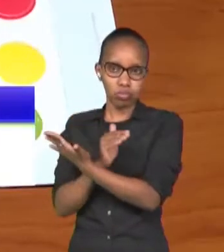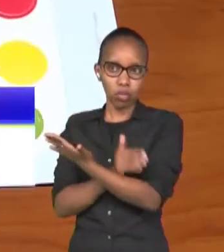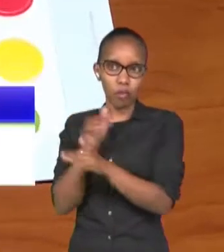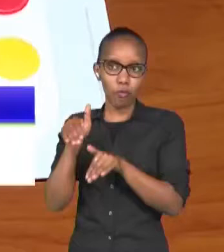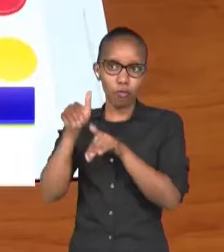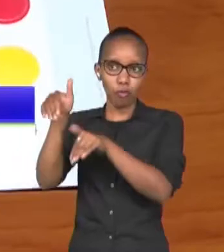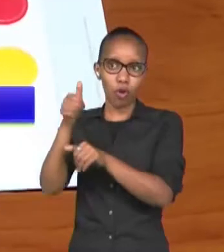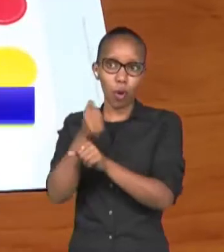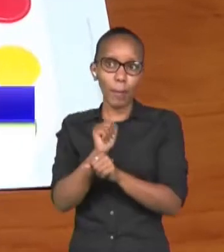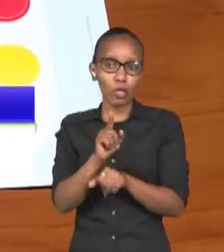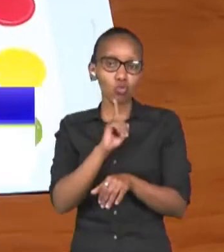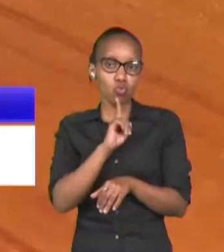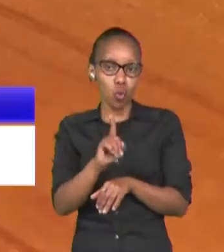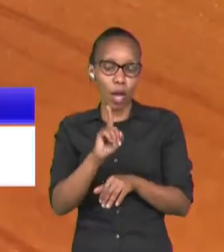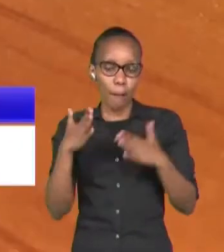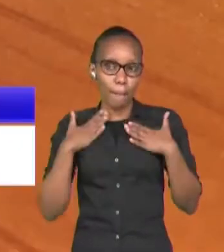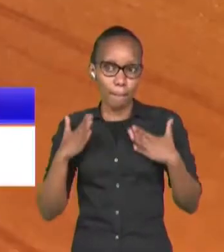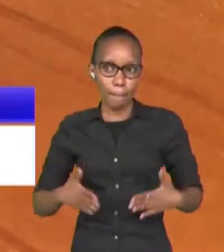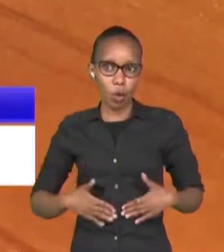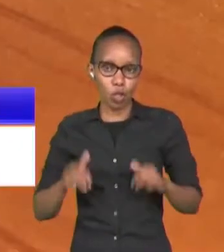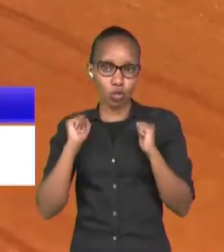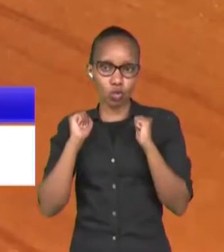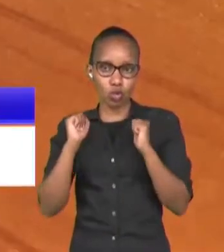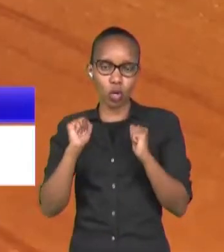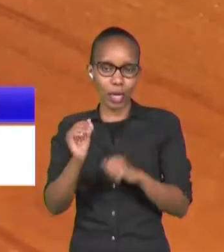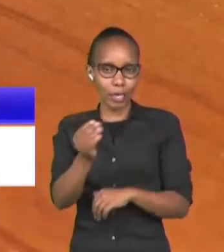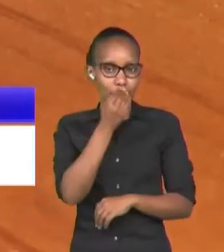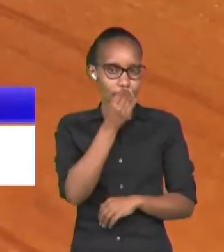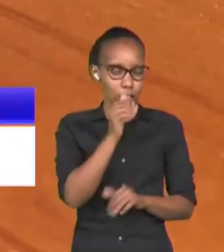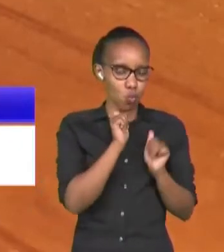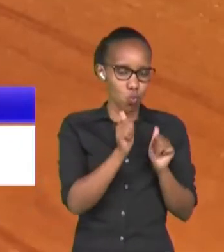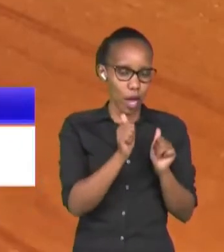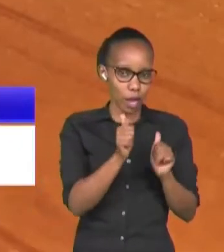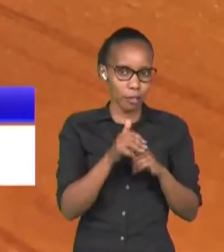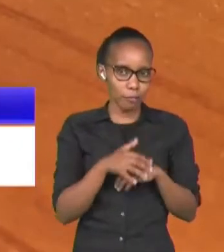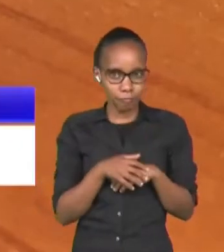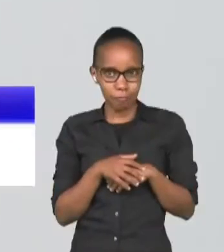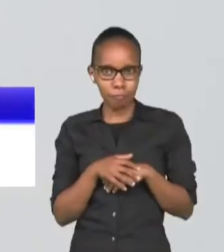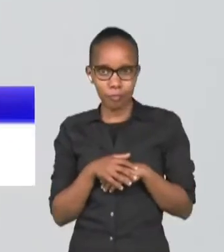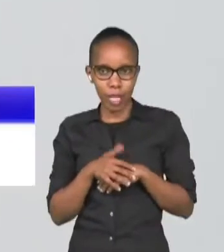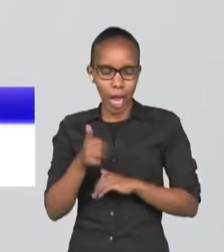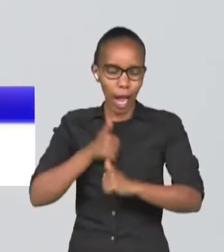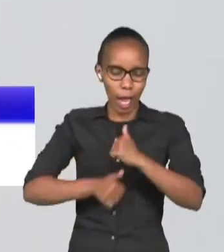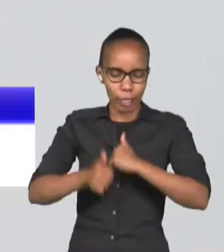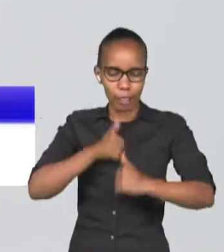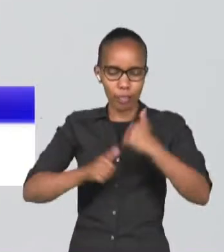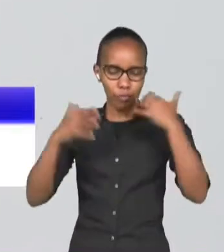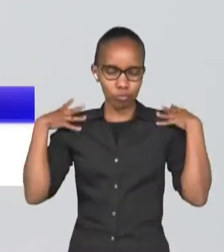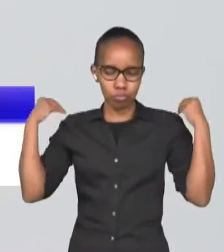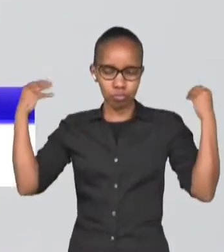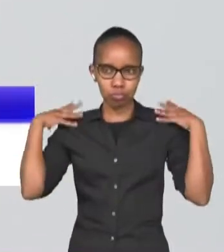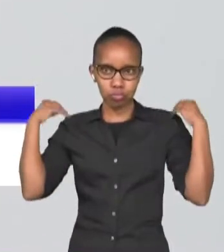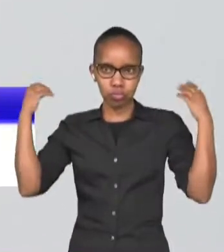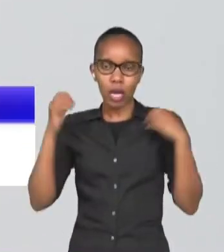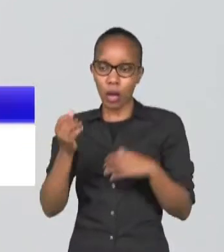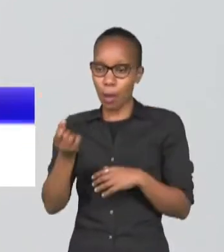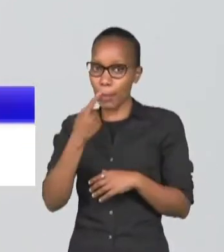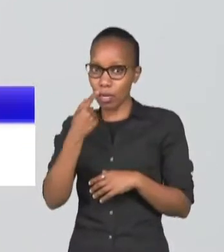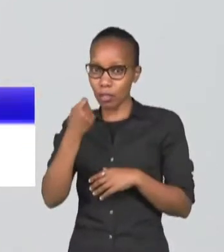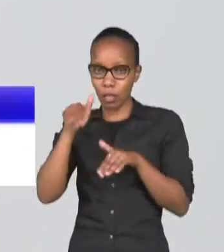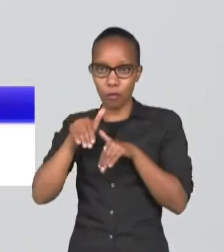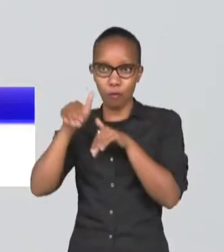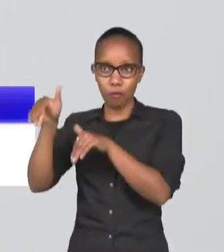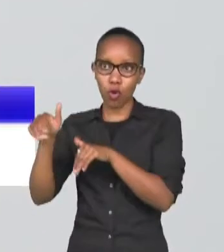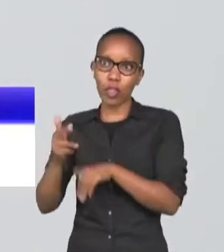make sure that your immunity is up by having a proper diet, keeping physically active, and also adhering to your medication so that your sugar is